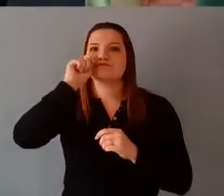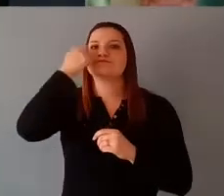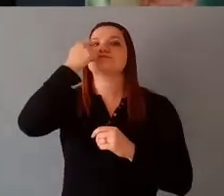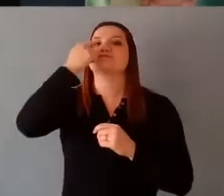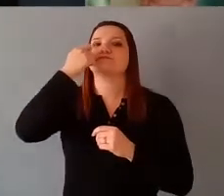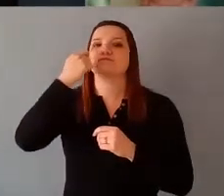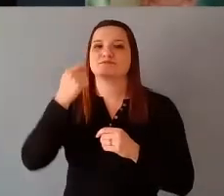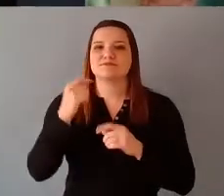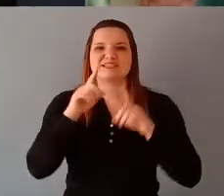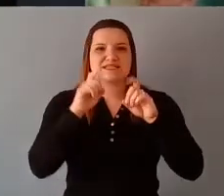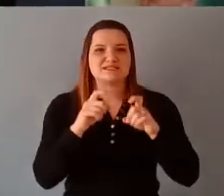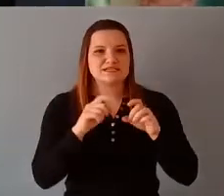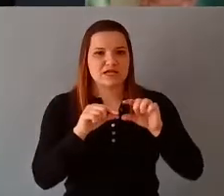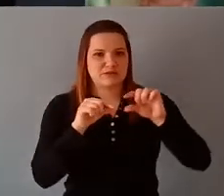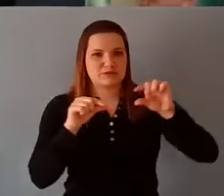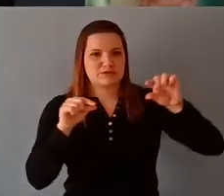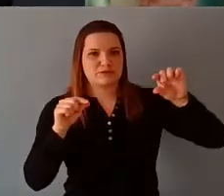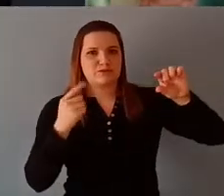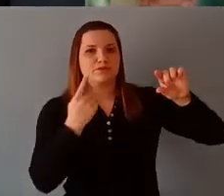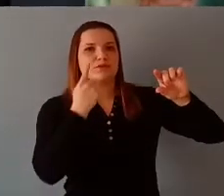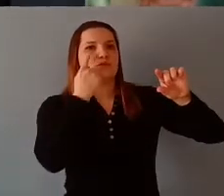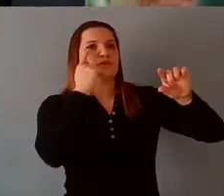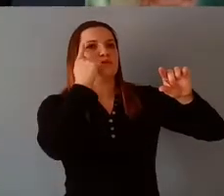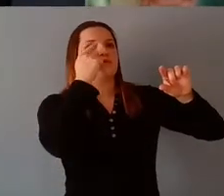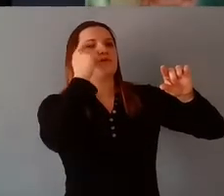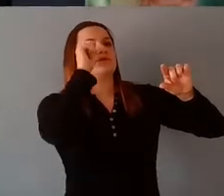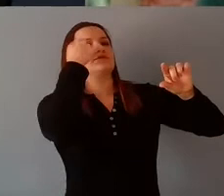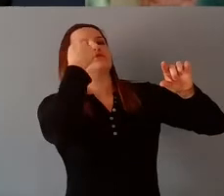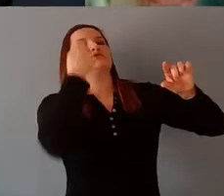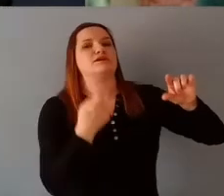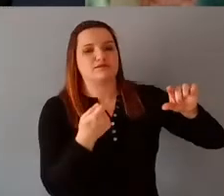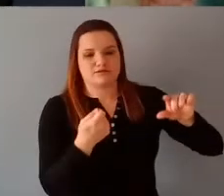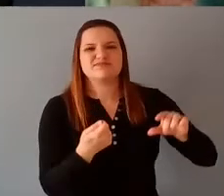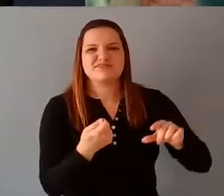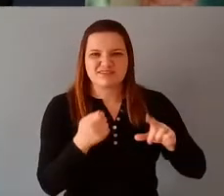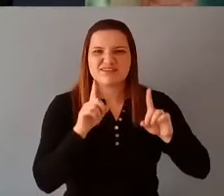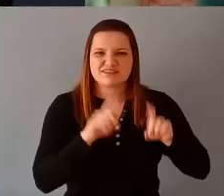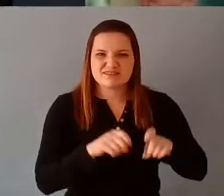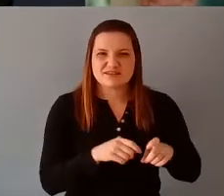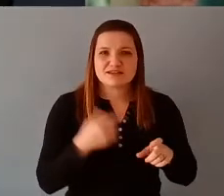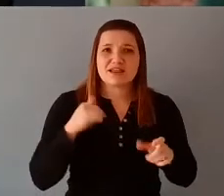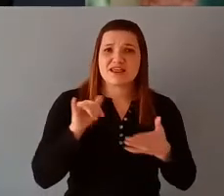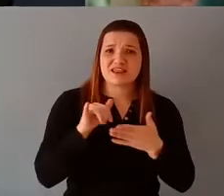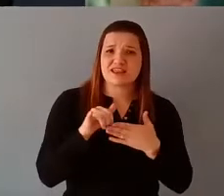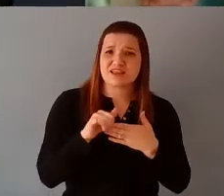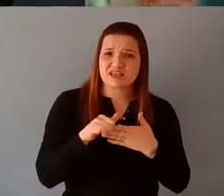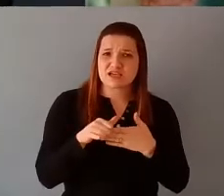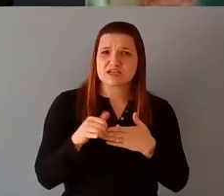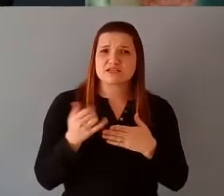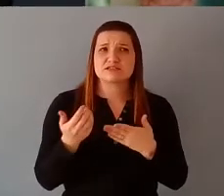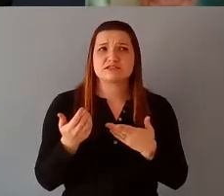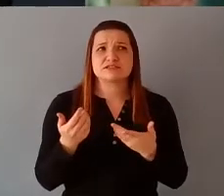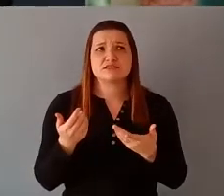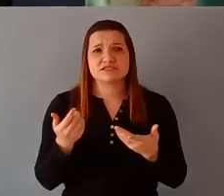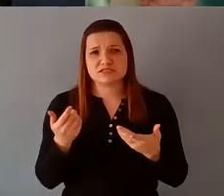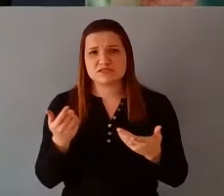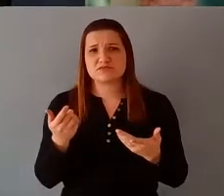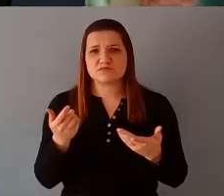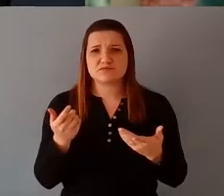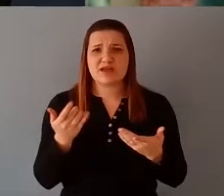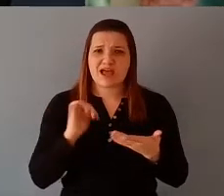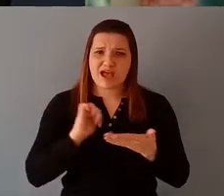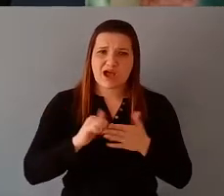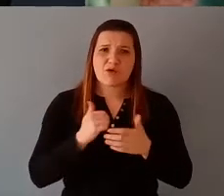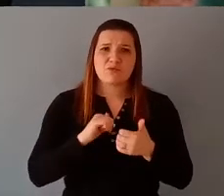deep swab way up into the sinus cavity. That's been the specimen